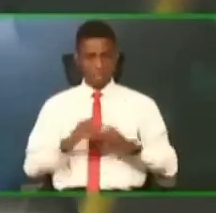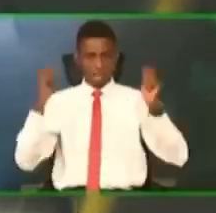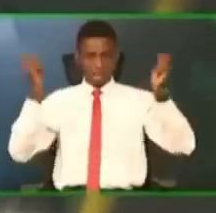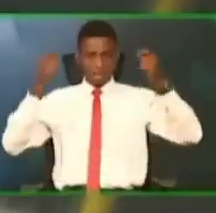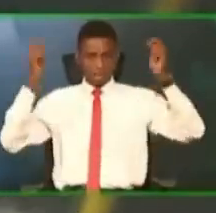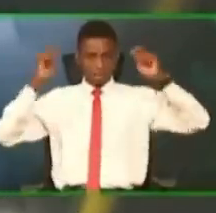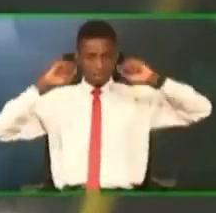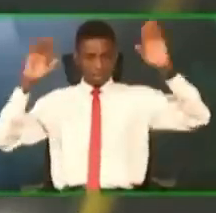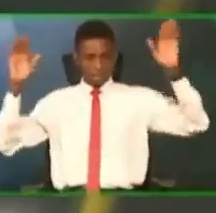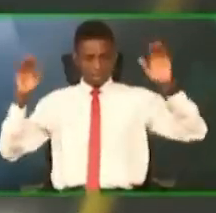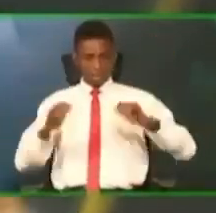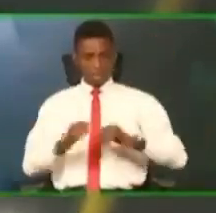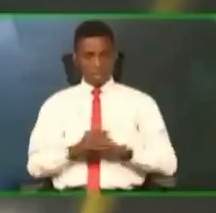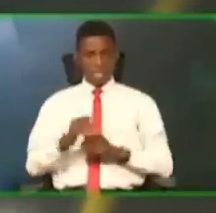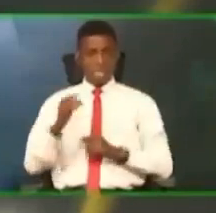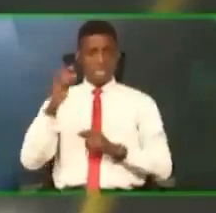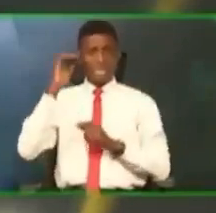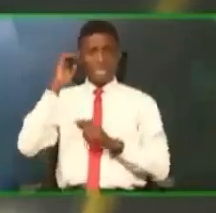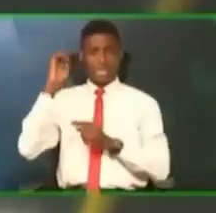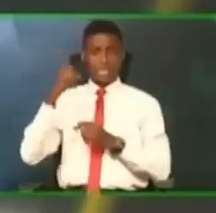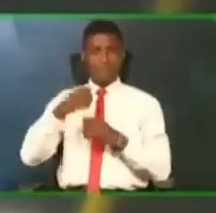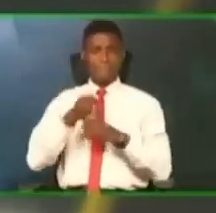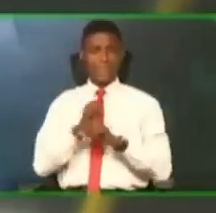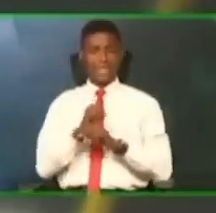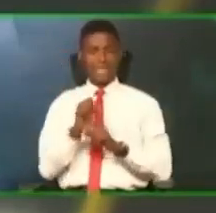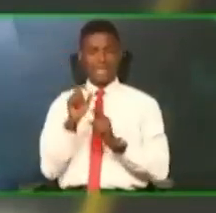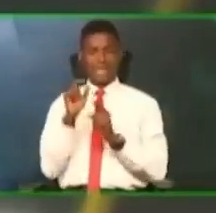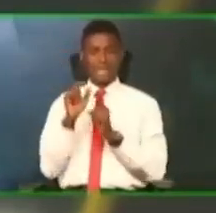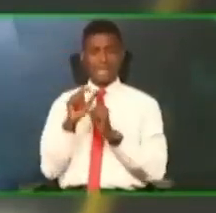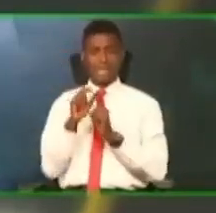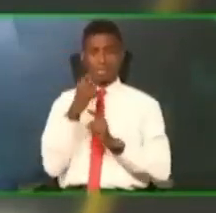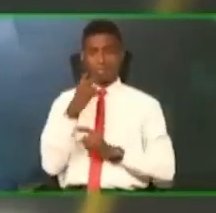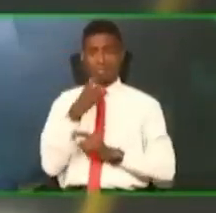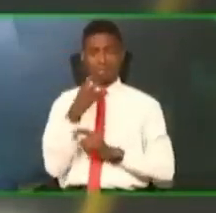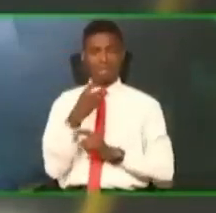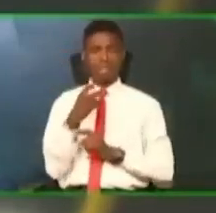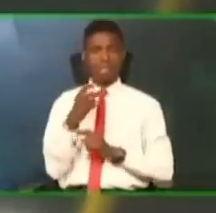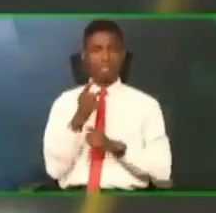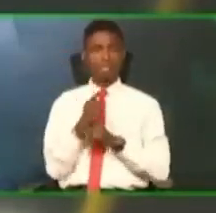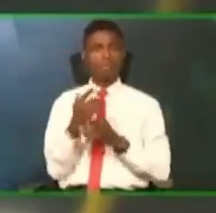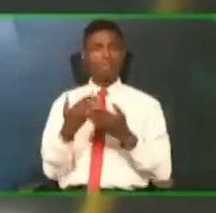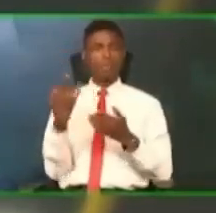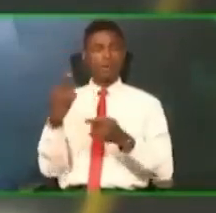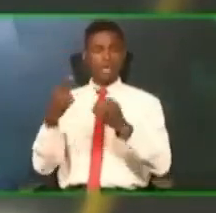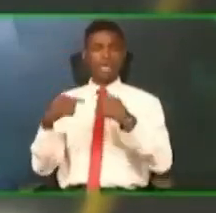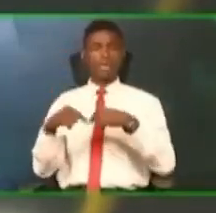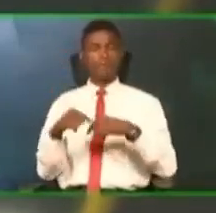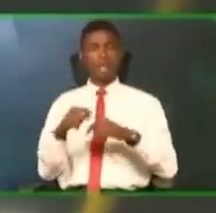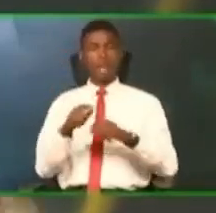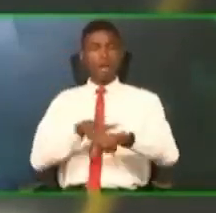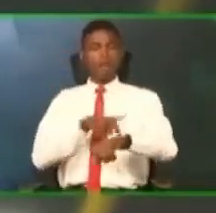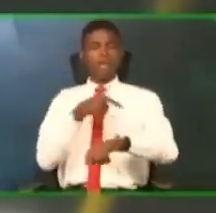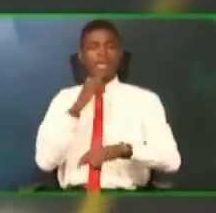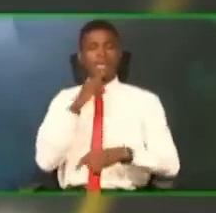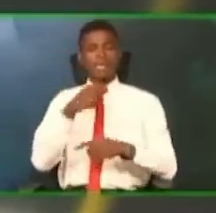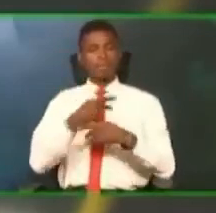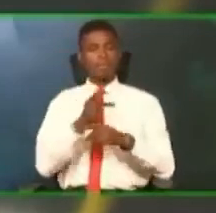hallelujah. He made a statement just before I came up. Longevity is a product of